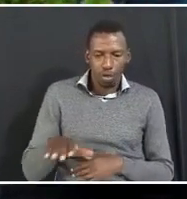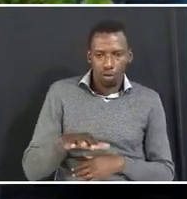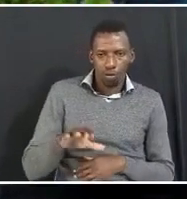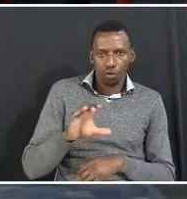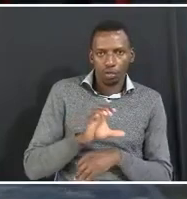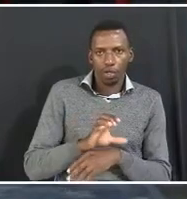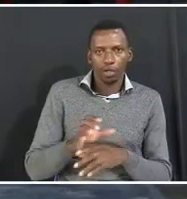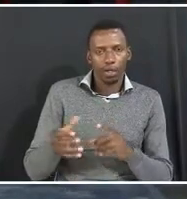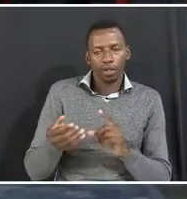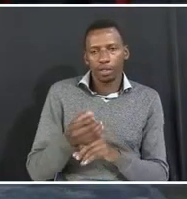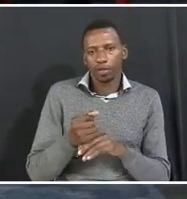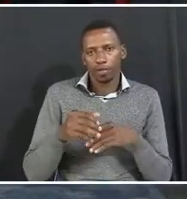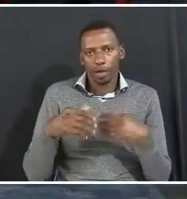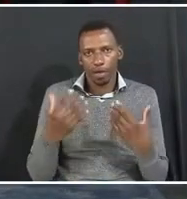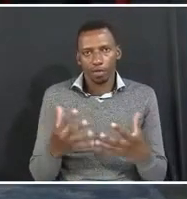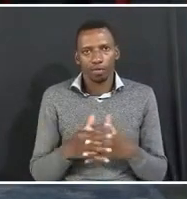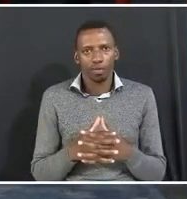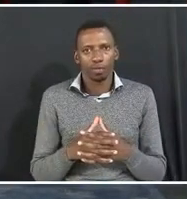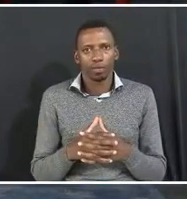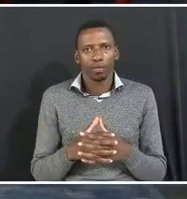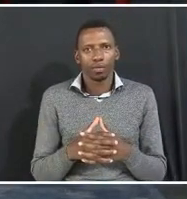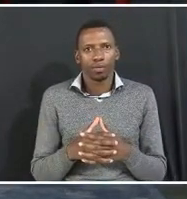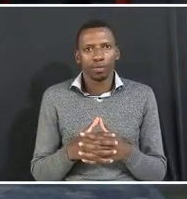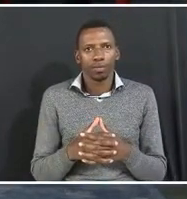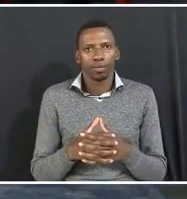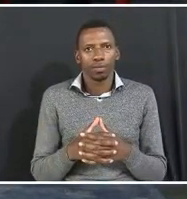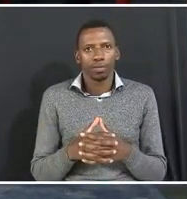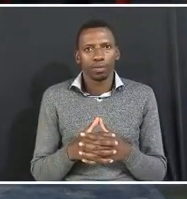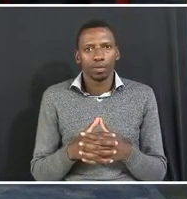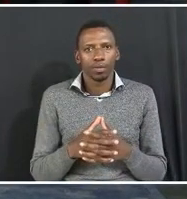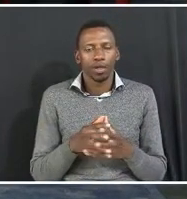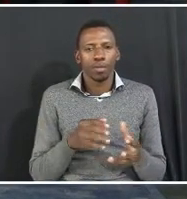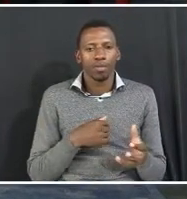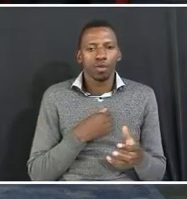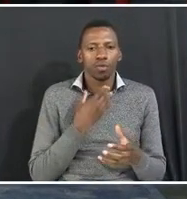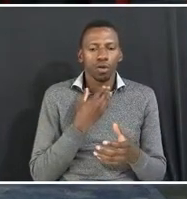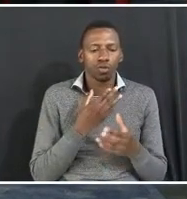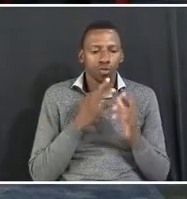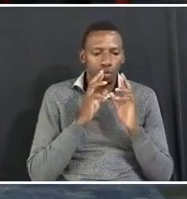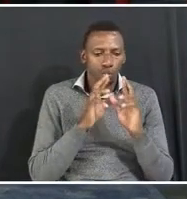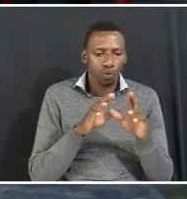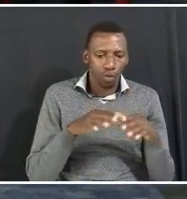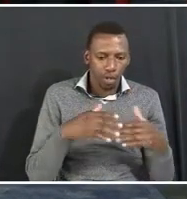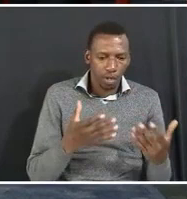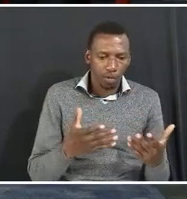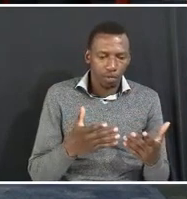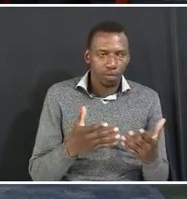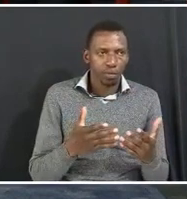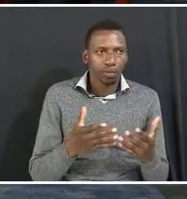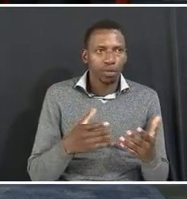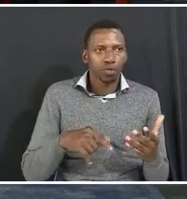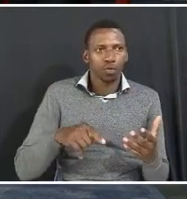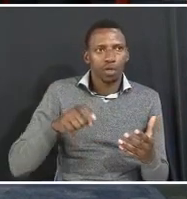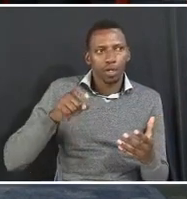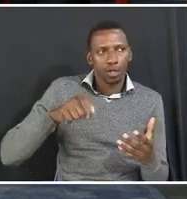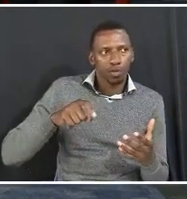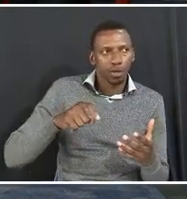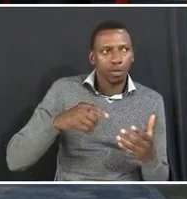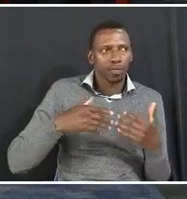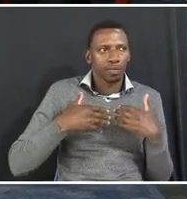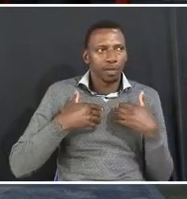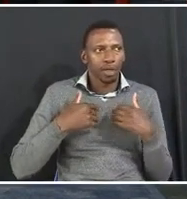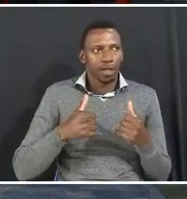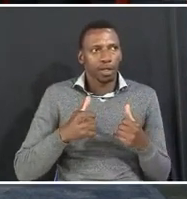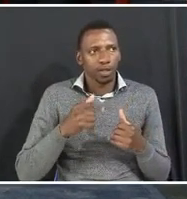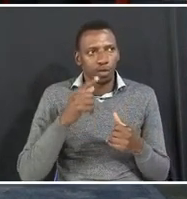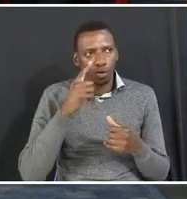local church? I want to respond as follows. We require a healthy